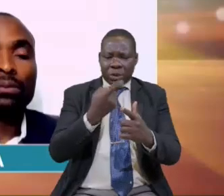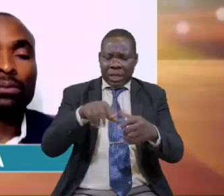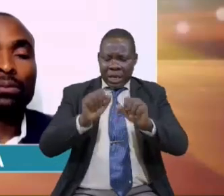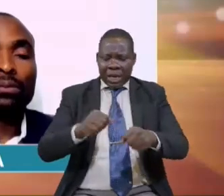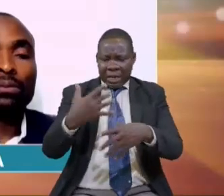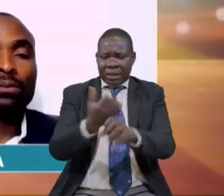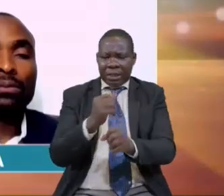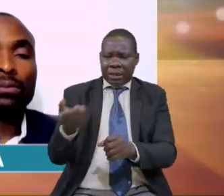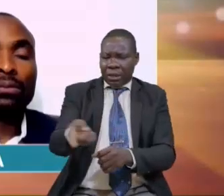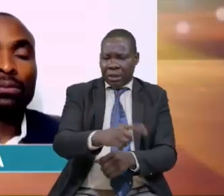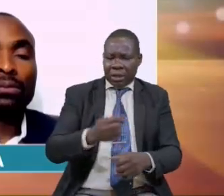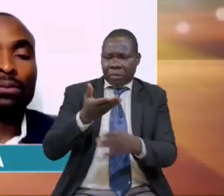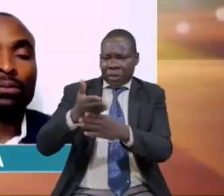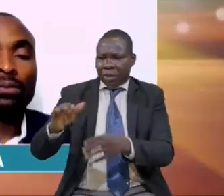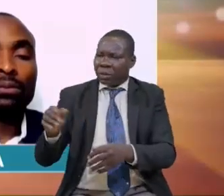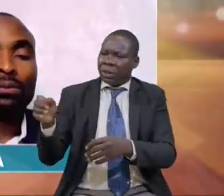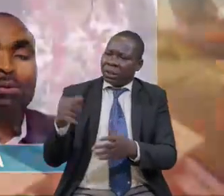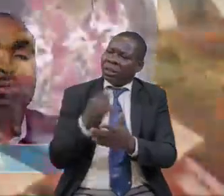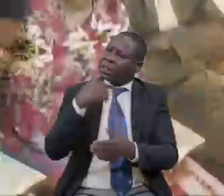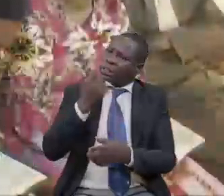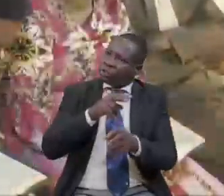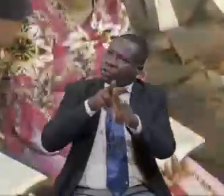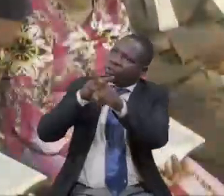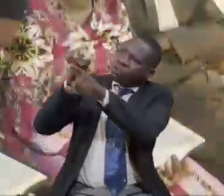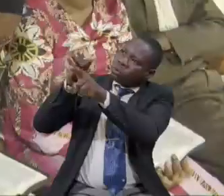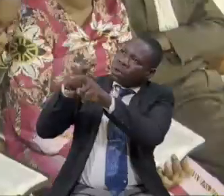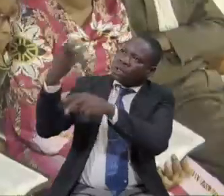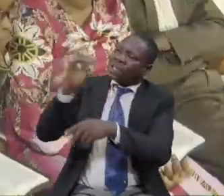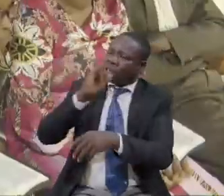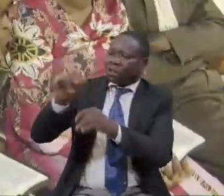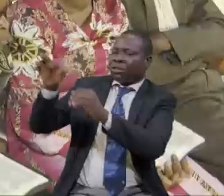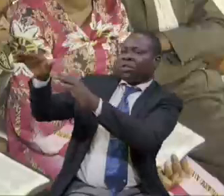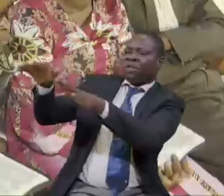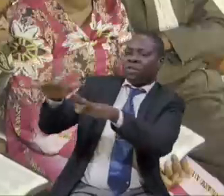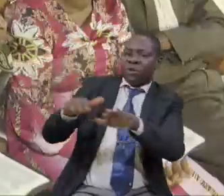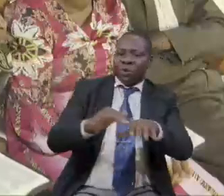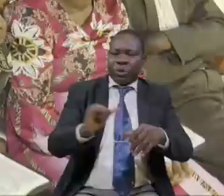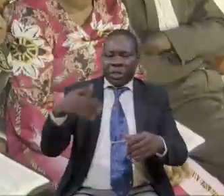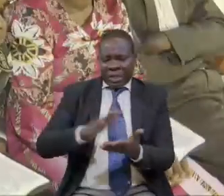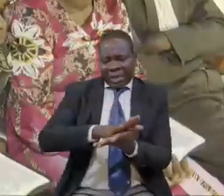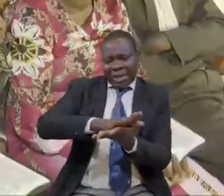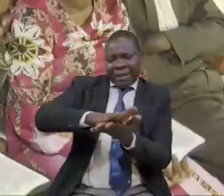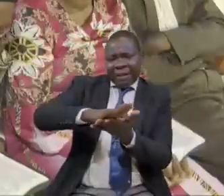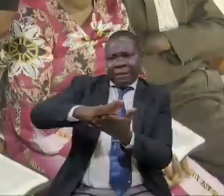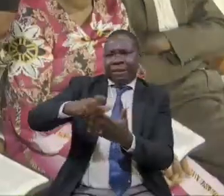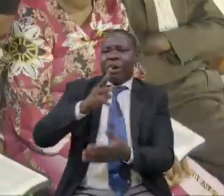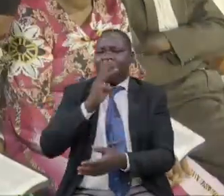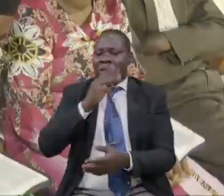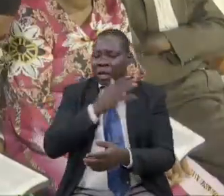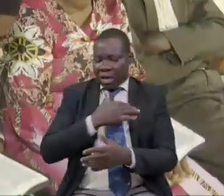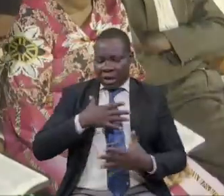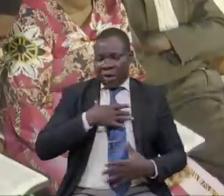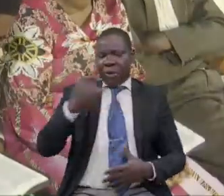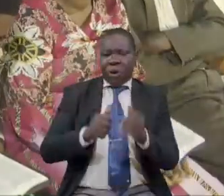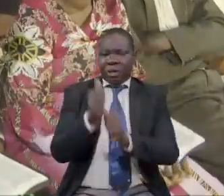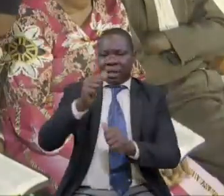says, look, there is flowing the crimson tide, and whiter than snow you